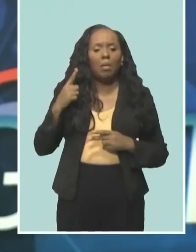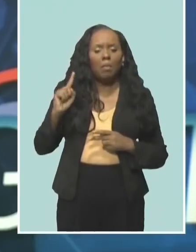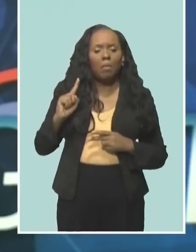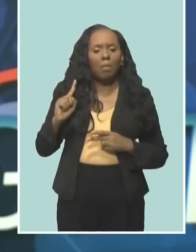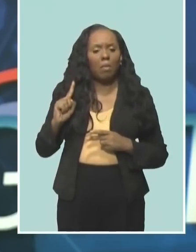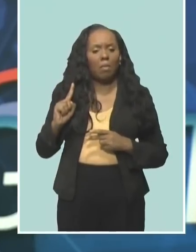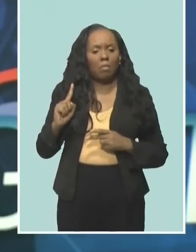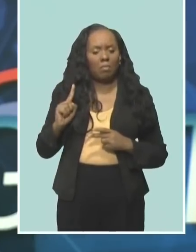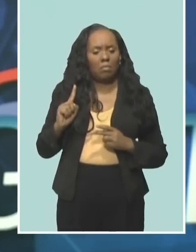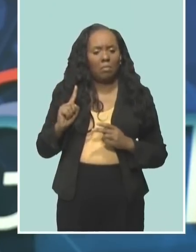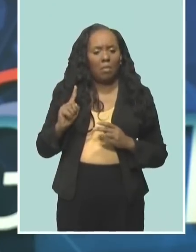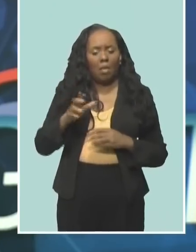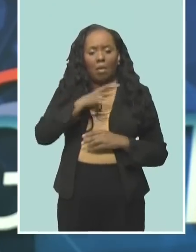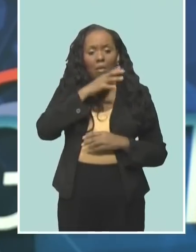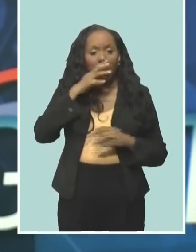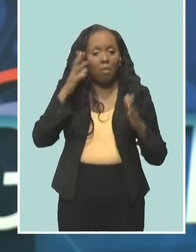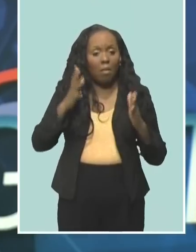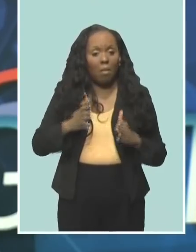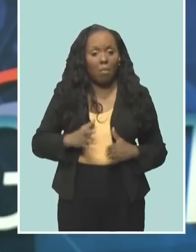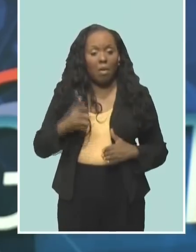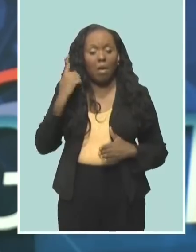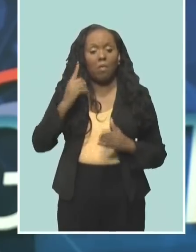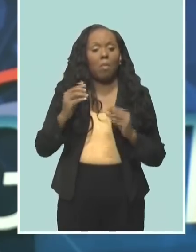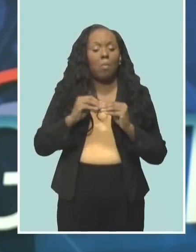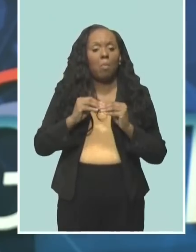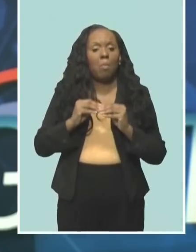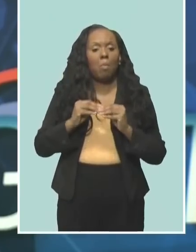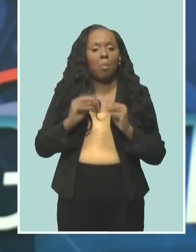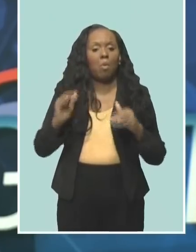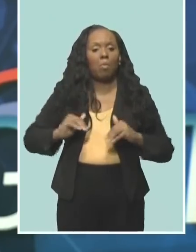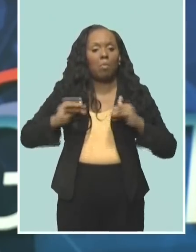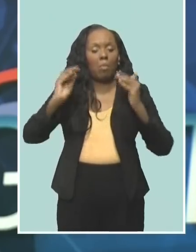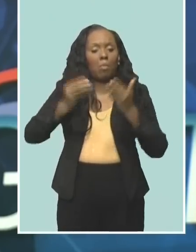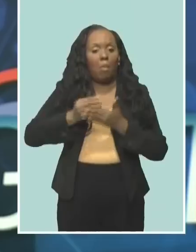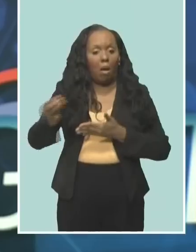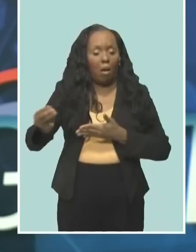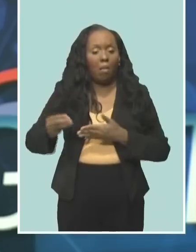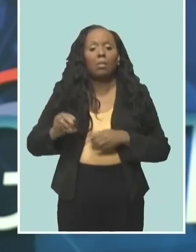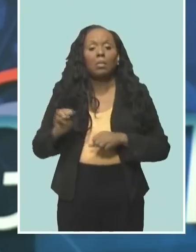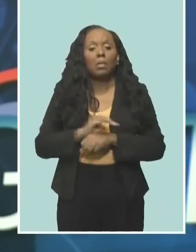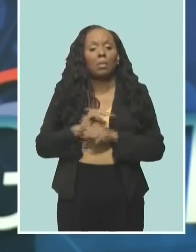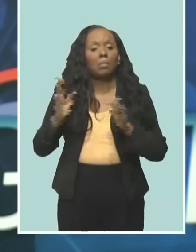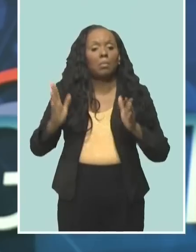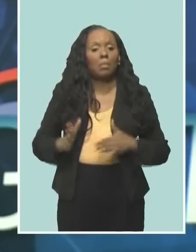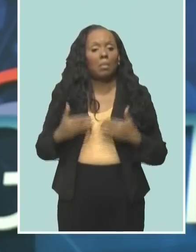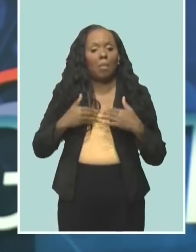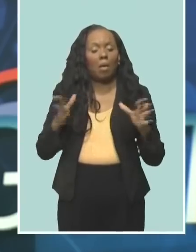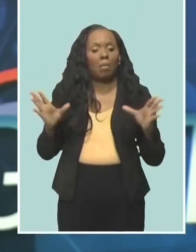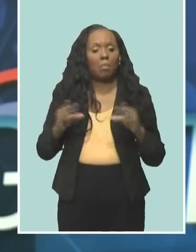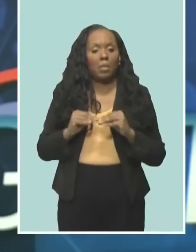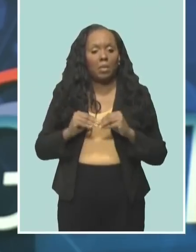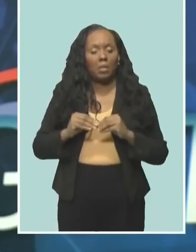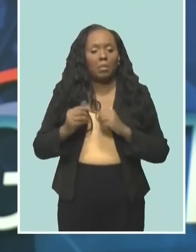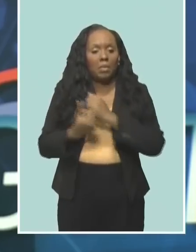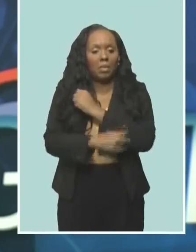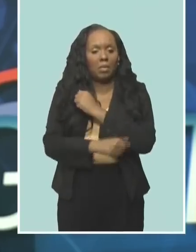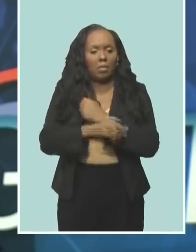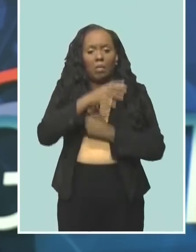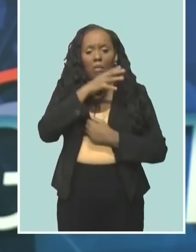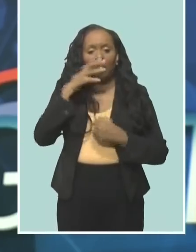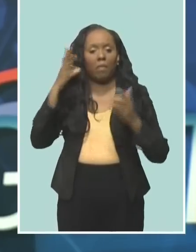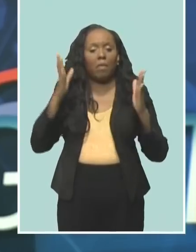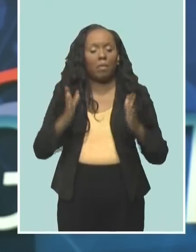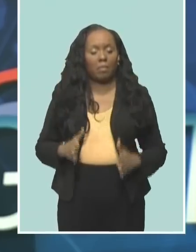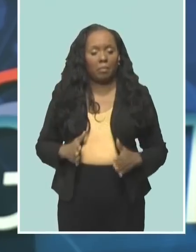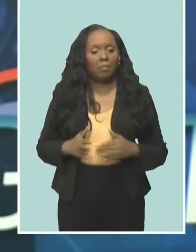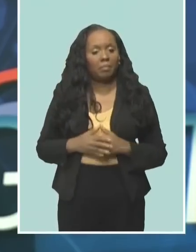from farmers. Minister Indar Ware provided some insight into the plan during a meeting with St. Andrew farmers at the Alling